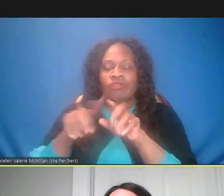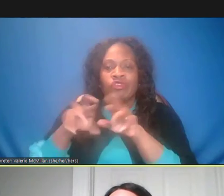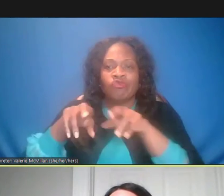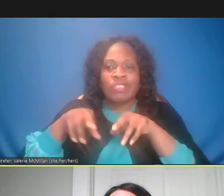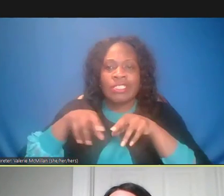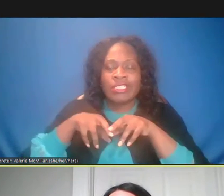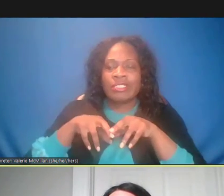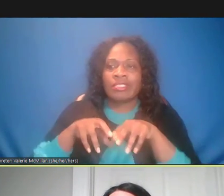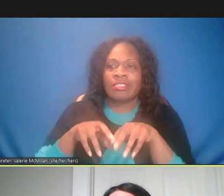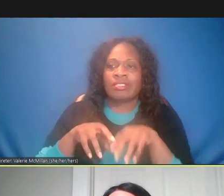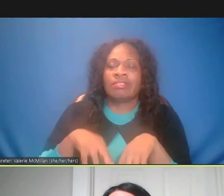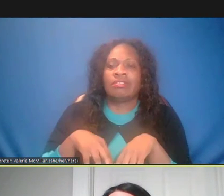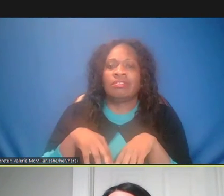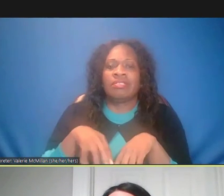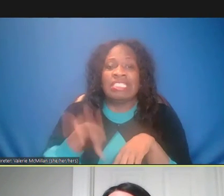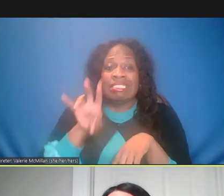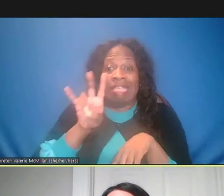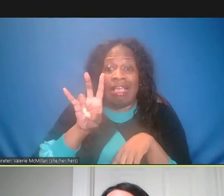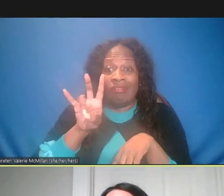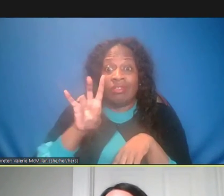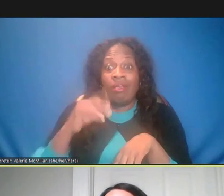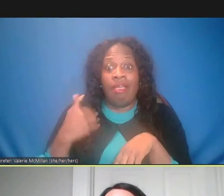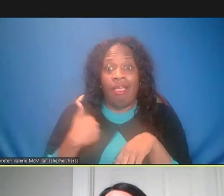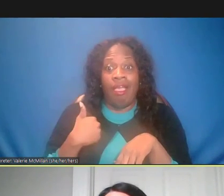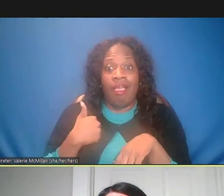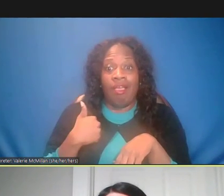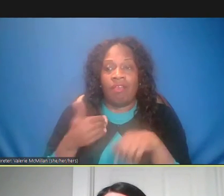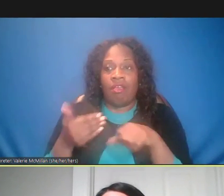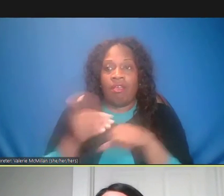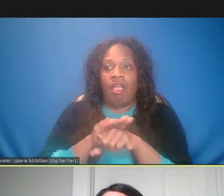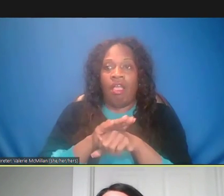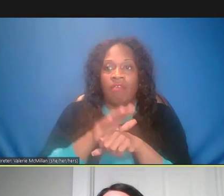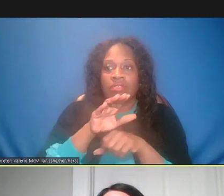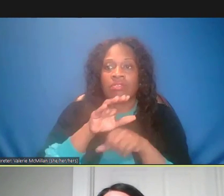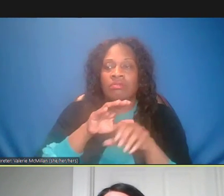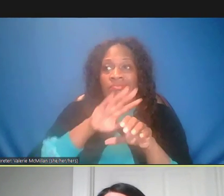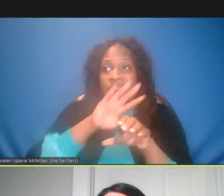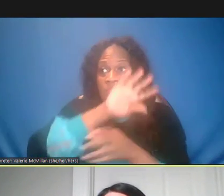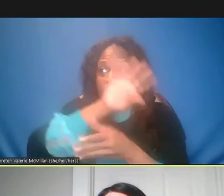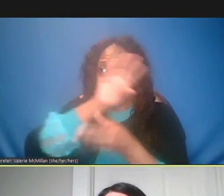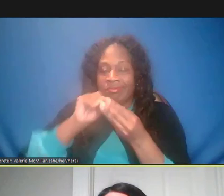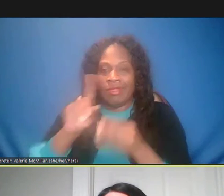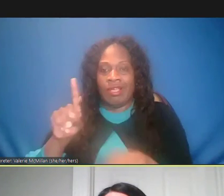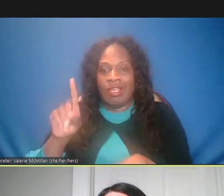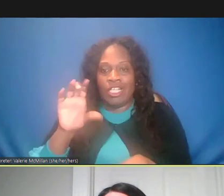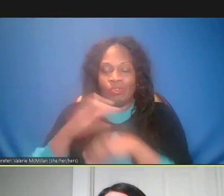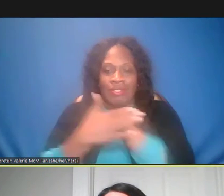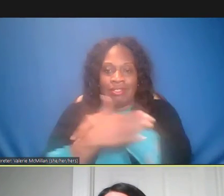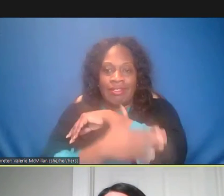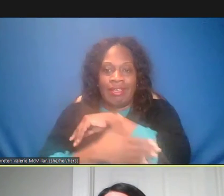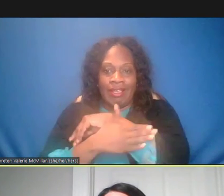regions that our 7 regional centers cover. And we do cover all 100 counties in North Carolina.